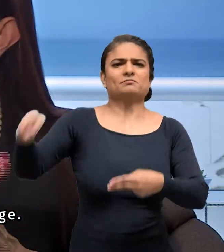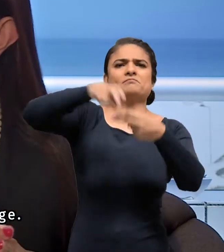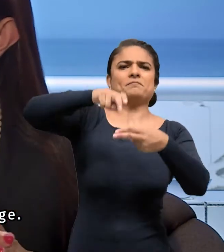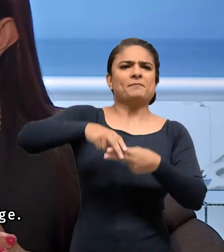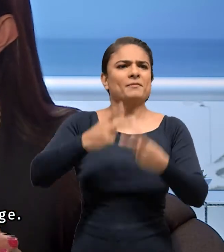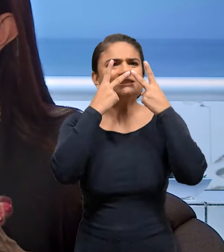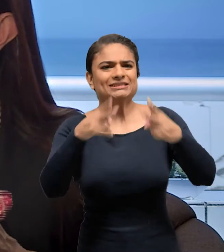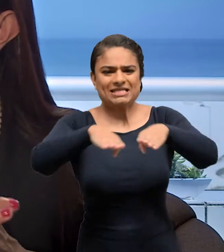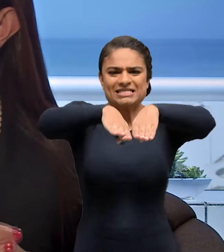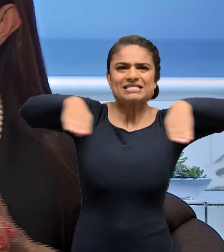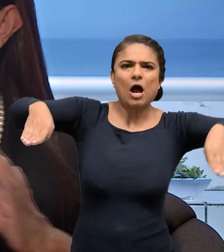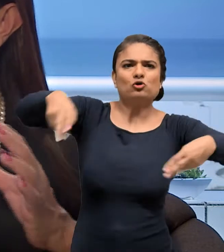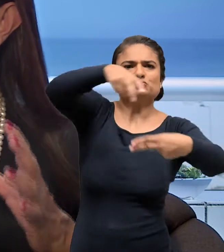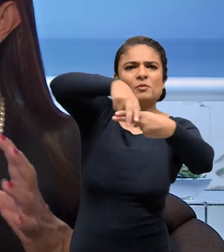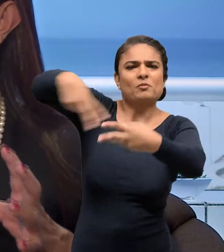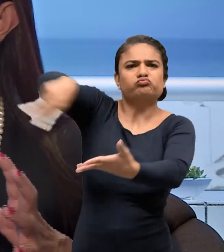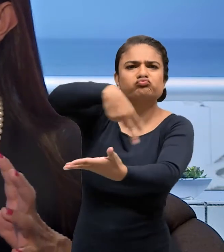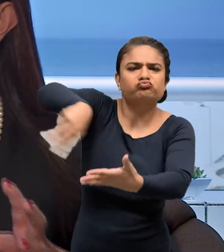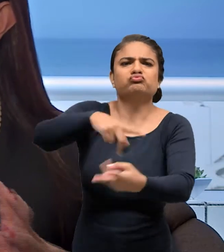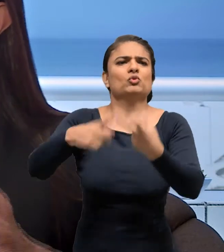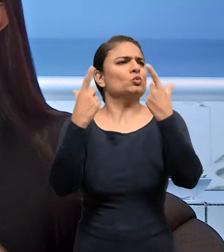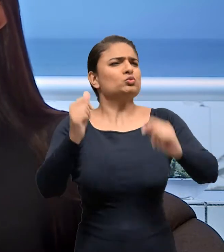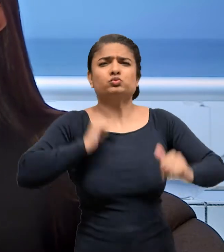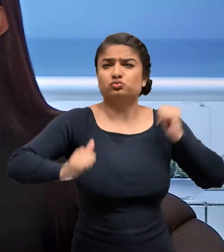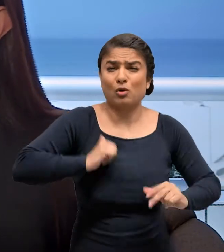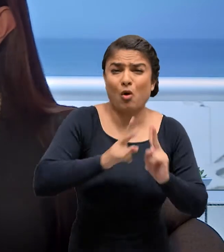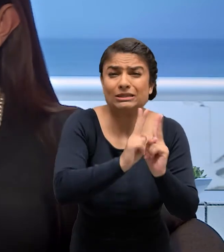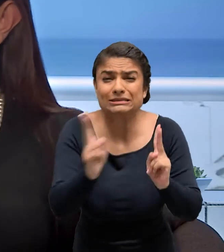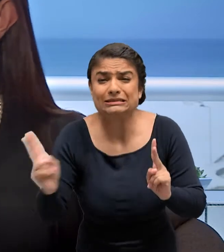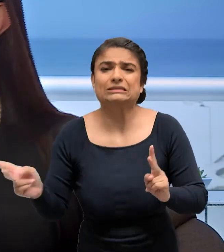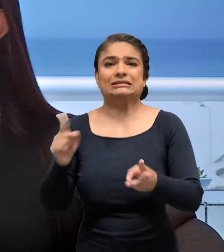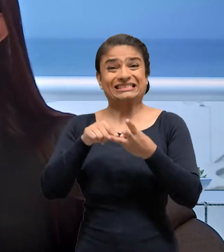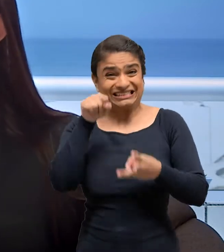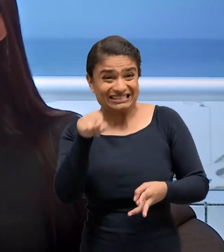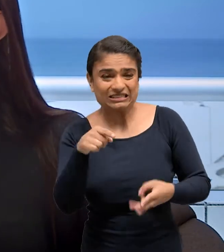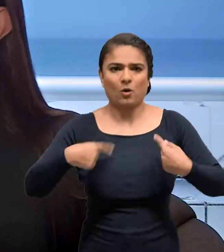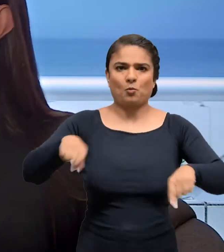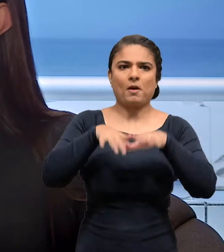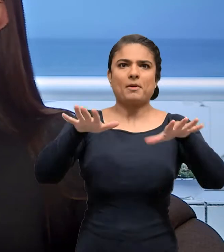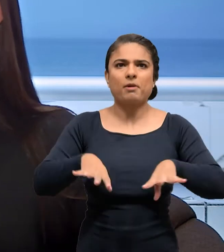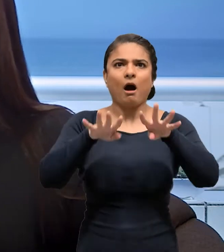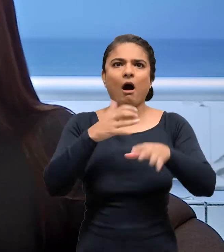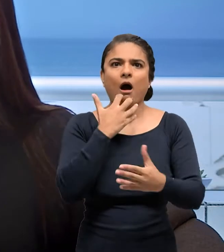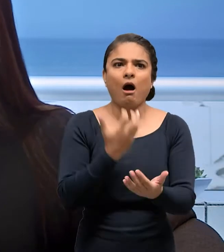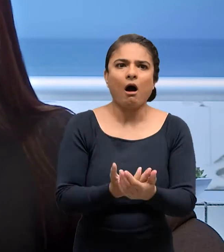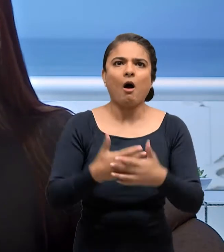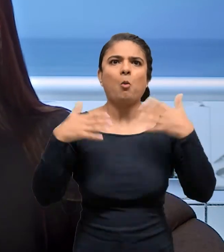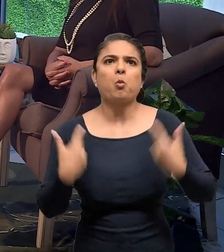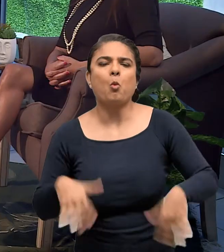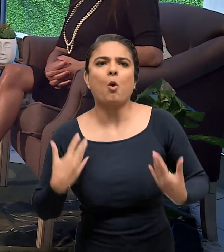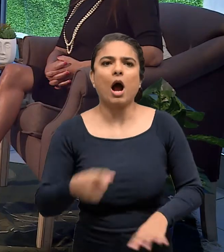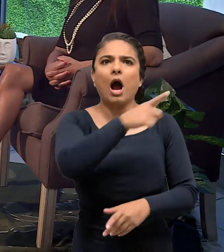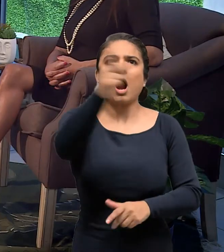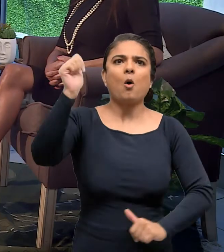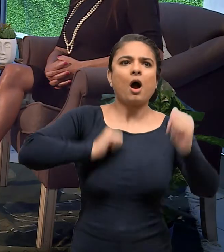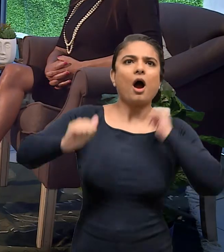on stage, and you must get out of that particular production and say, wow, I've seen artists. Marlene,